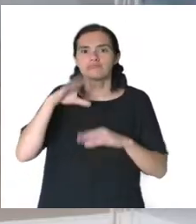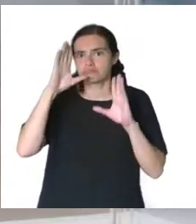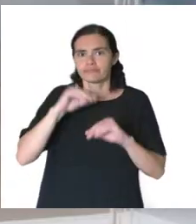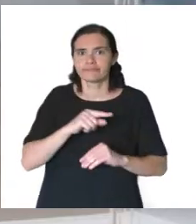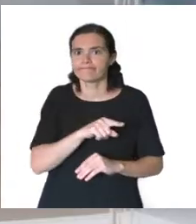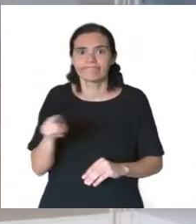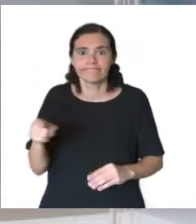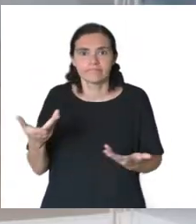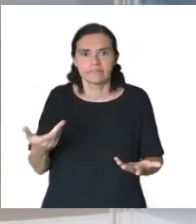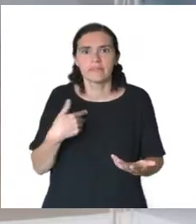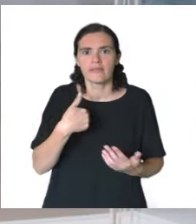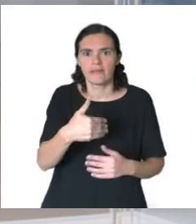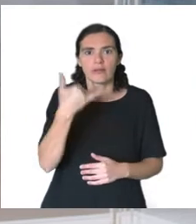know.